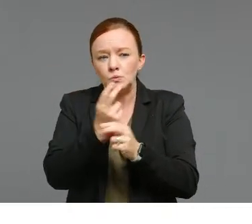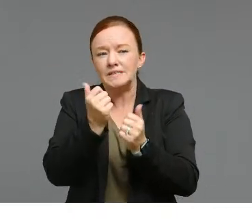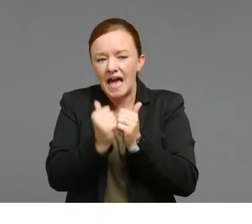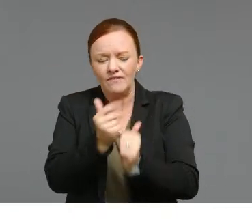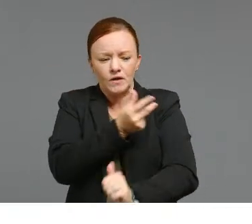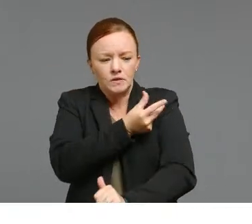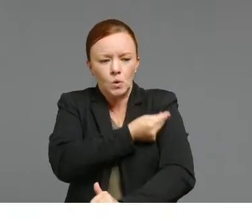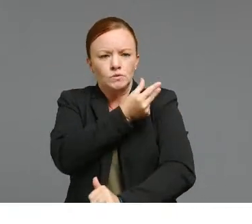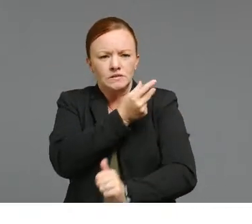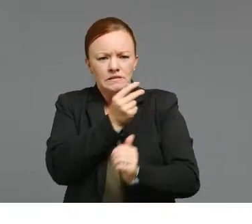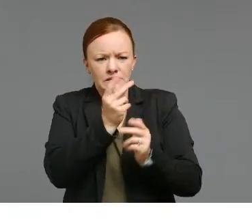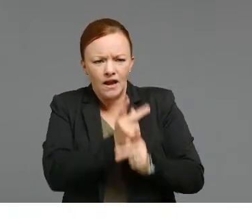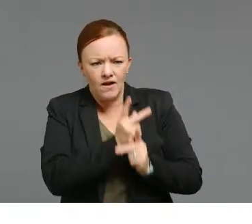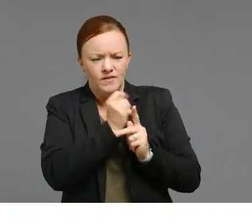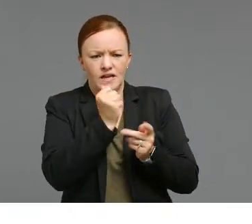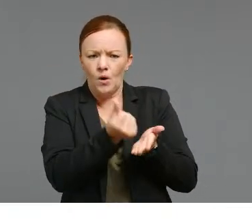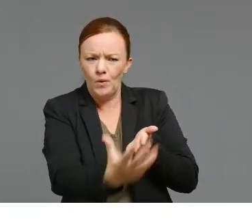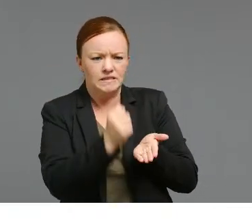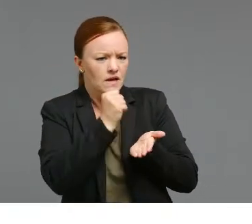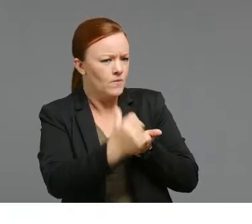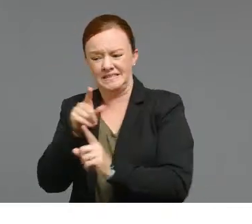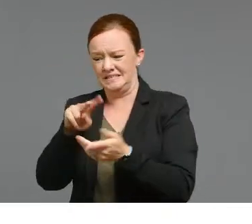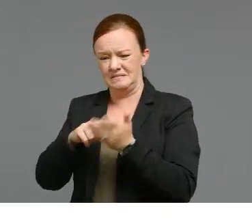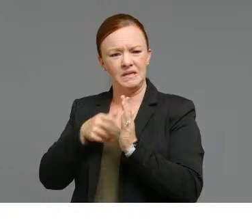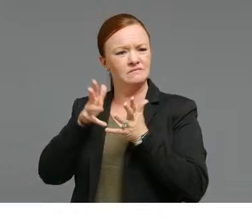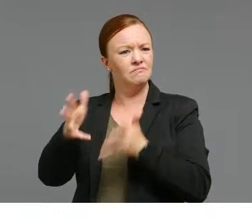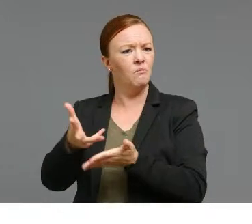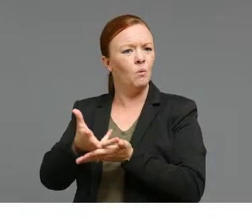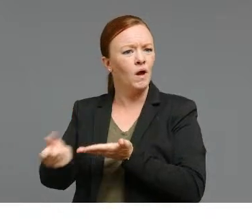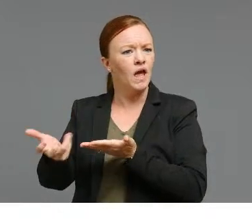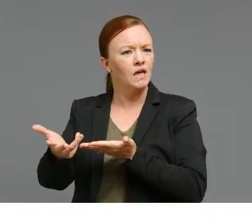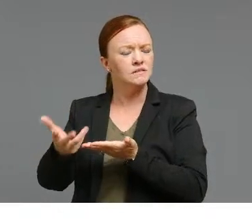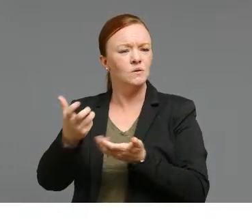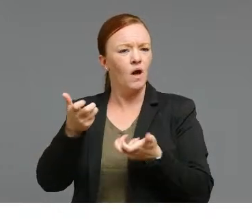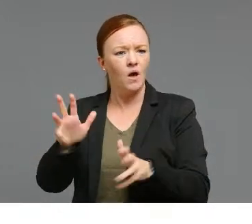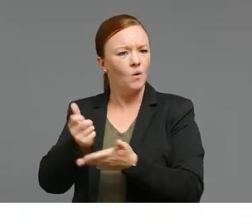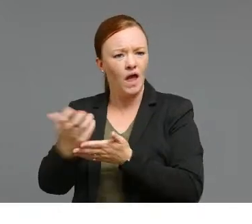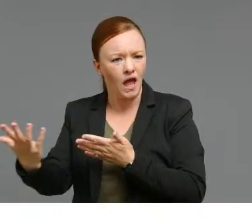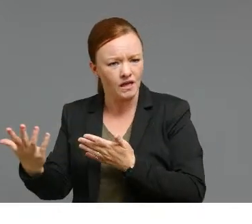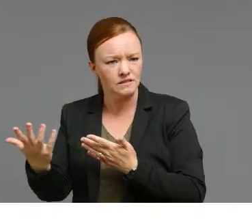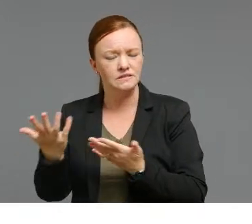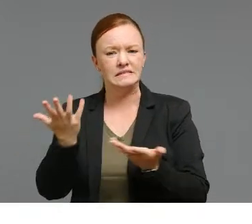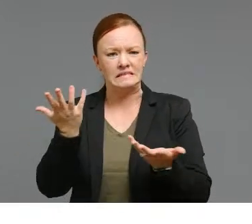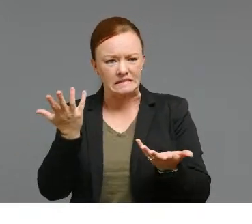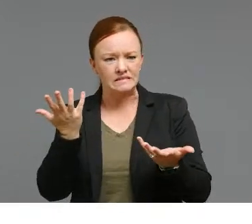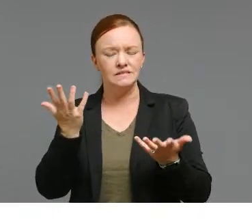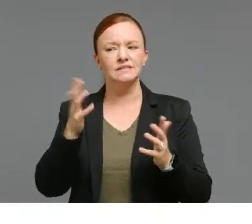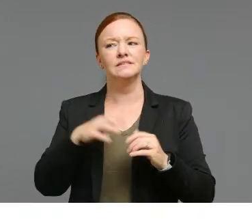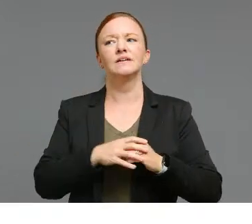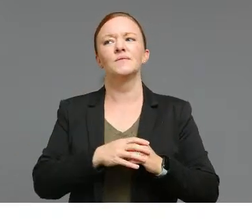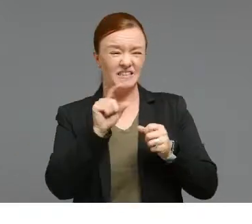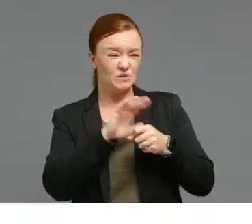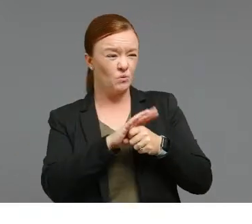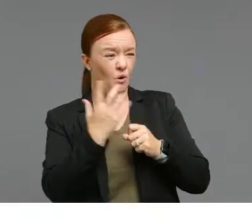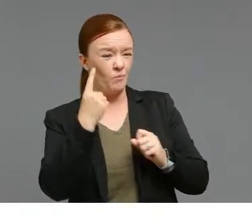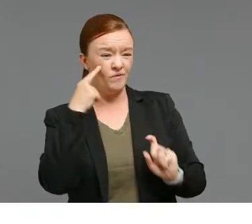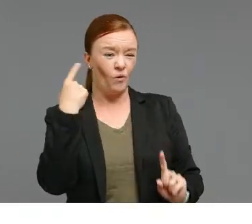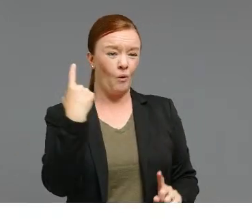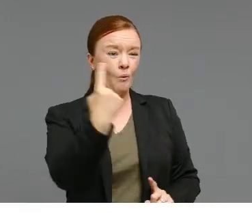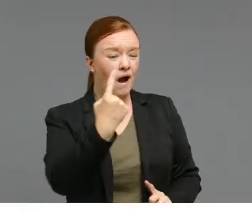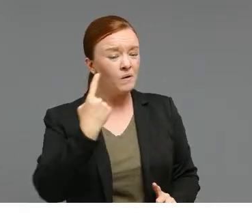vaccine, one of the things that we're hearing is that some of those, they might not have a use that same day for